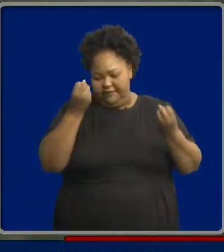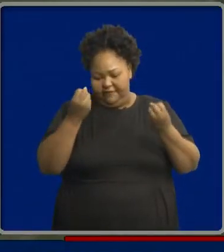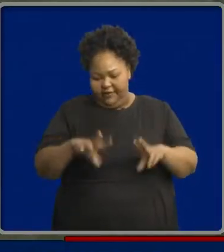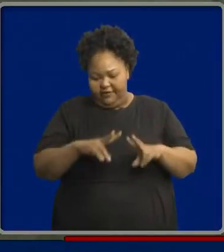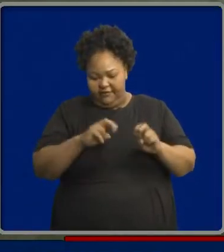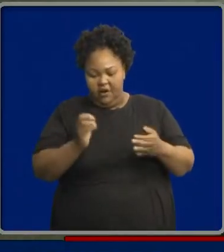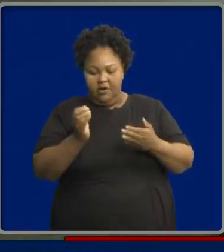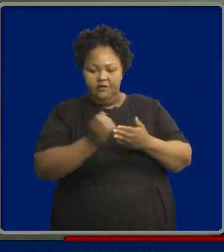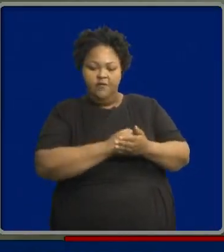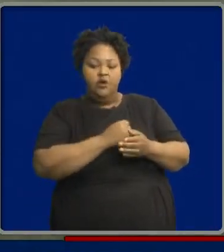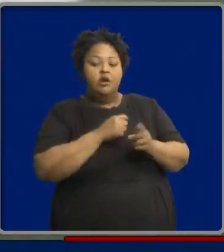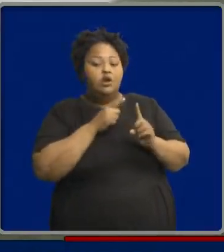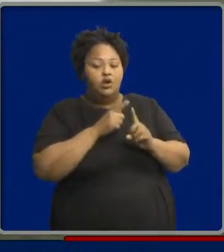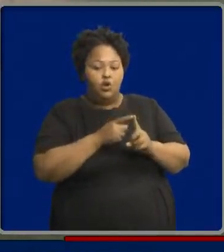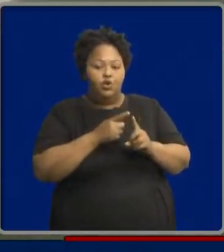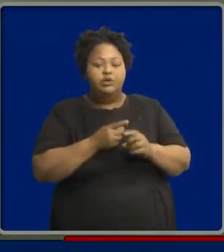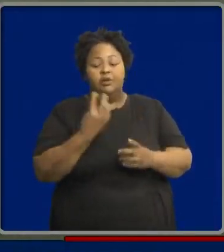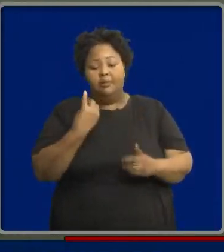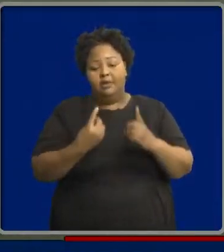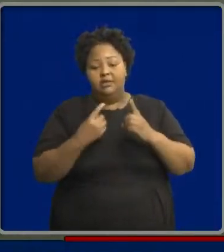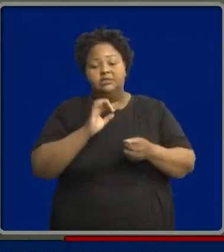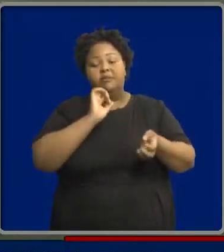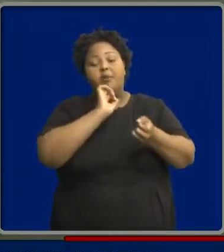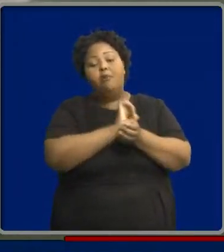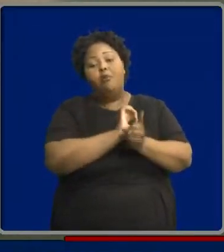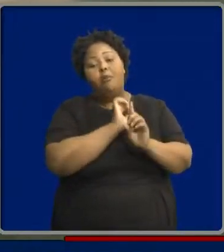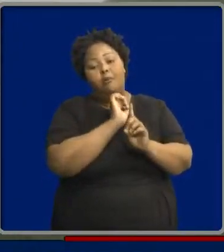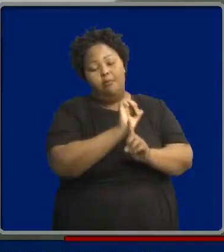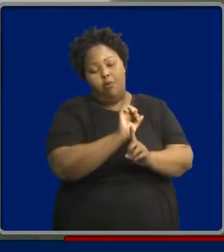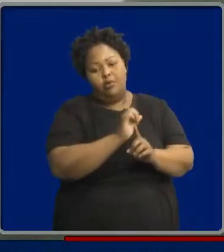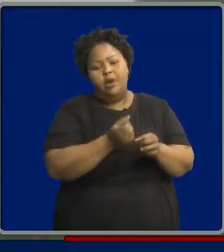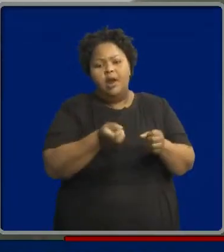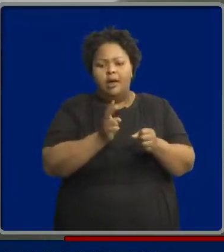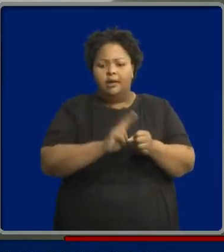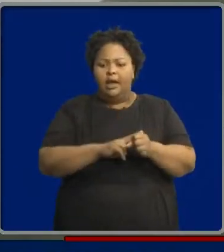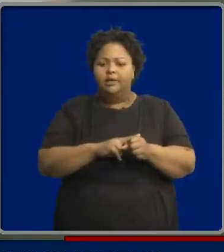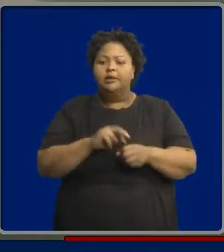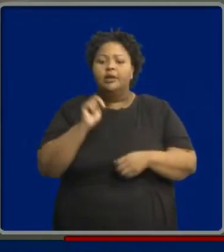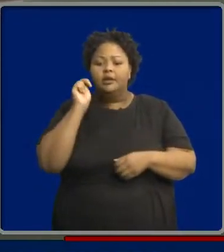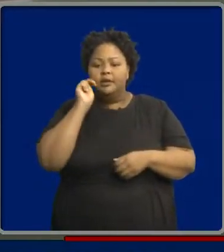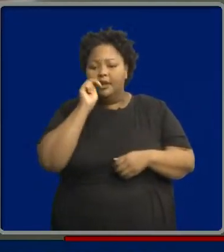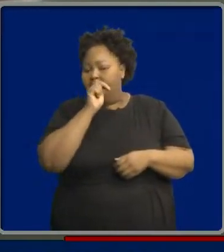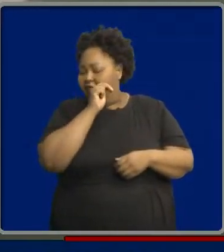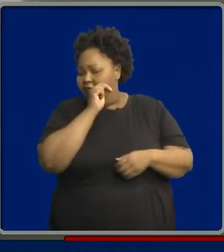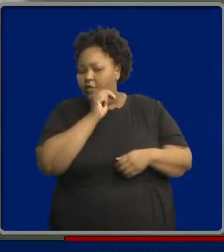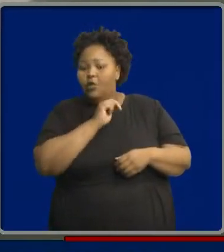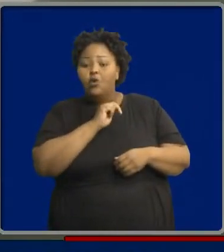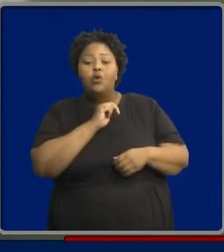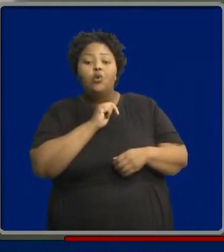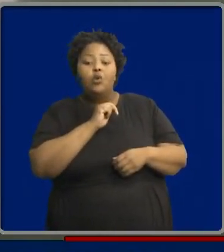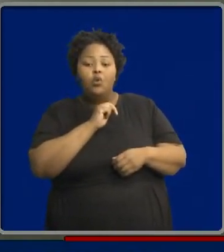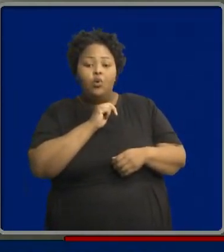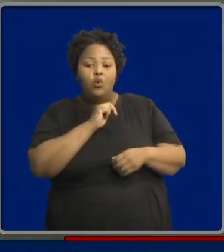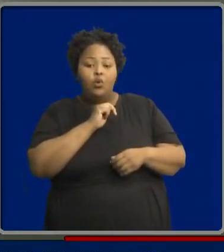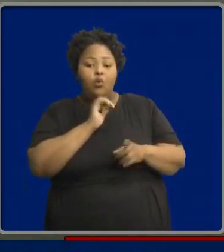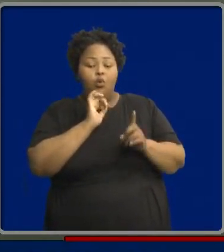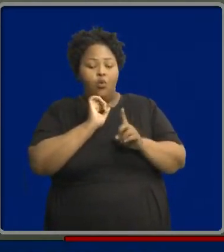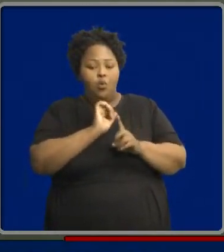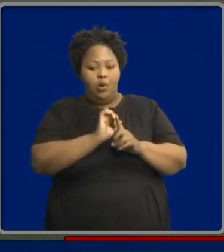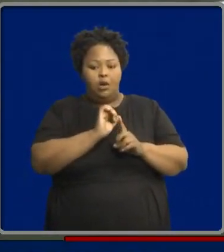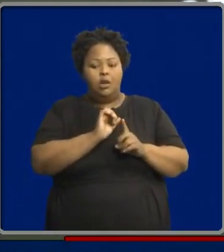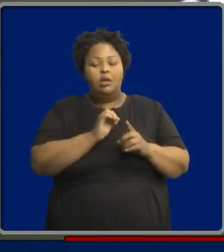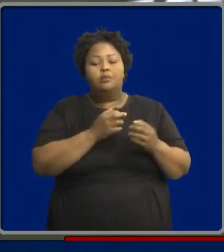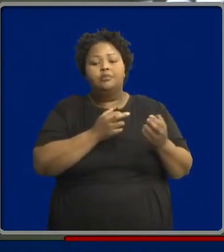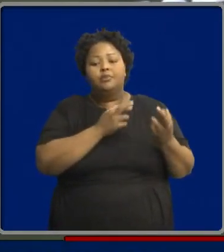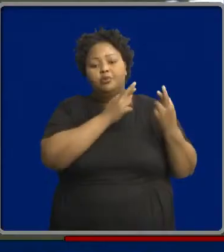Sibusiso Matsenjwa, also denies committing the offences. He says Andile, his nephew, is the one responsible and himself should not